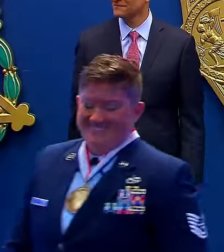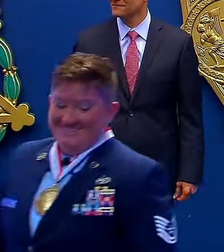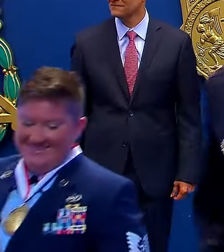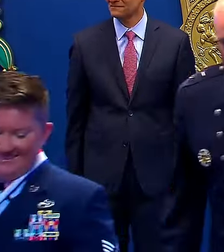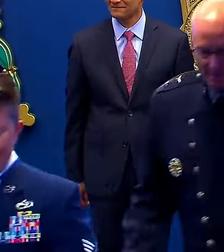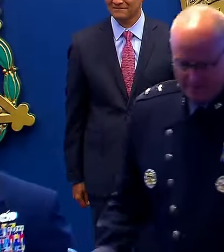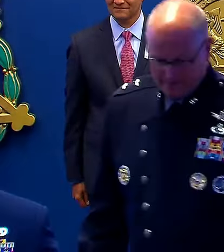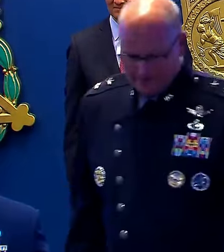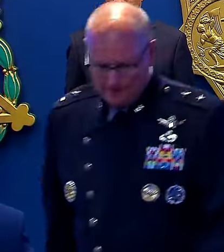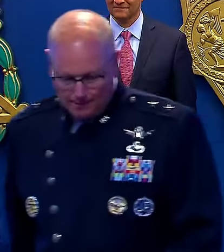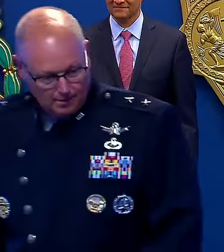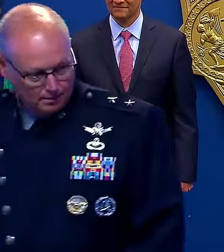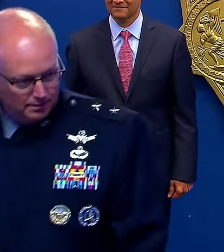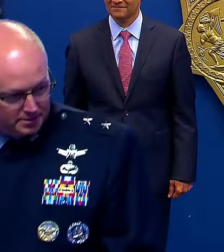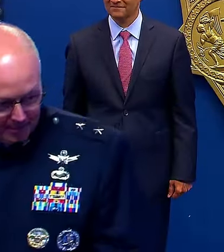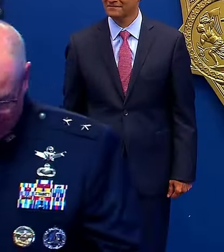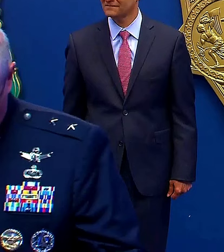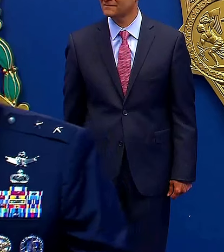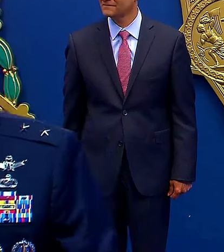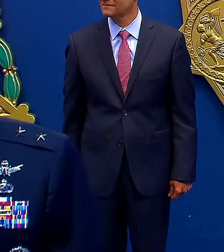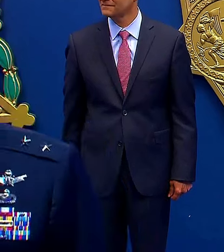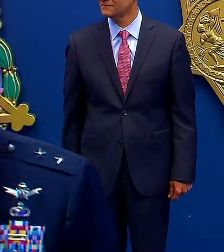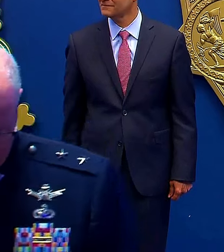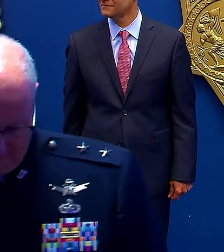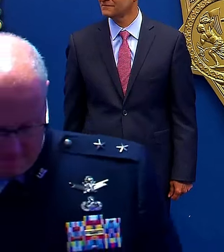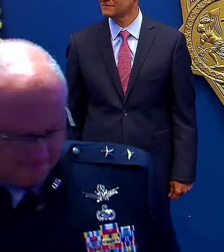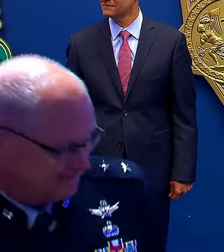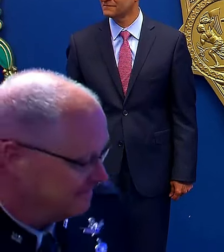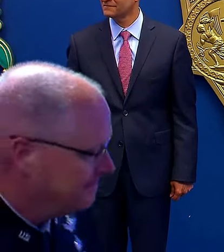Congratulations to Technical Sergeant Monica A. Luna.